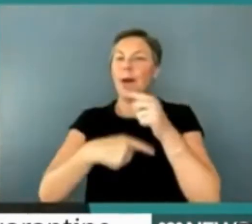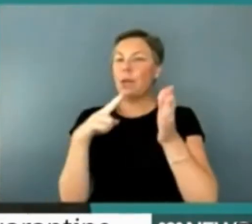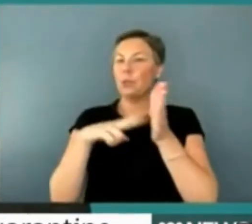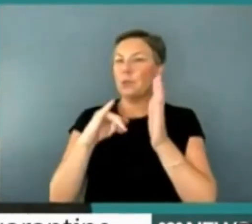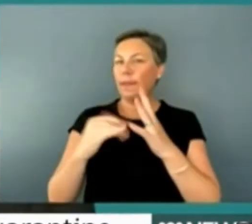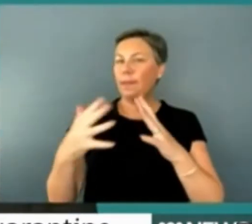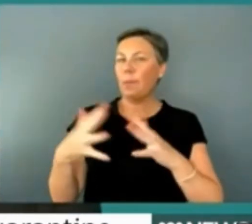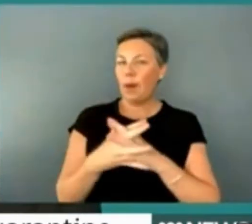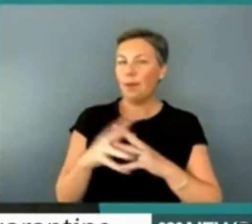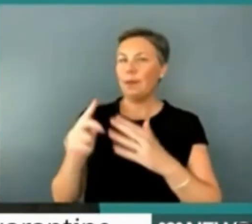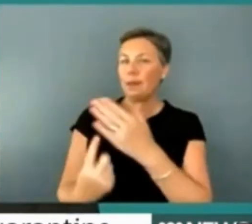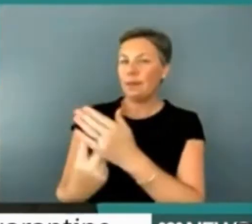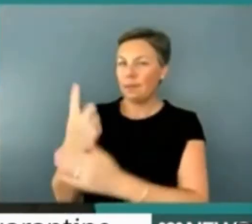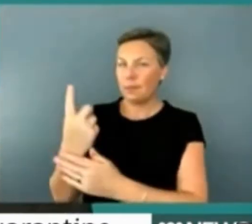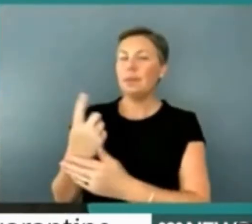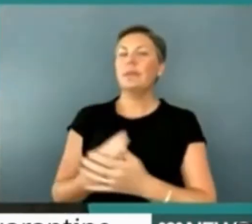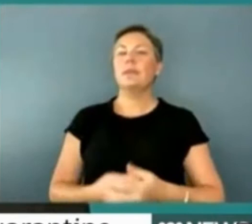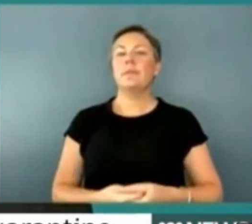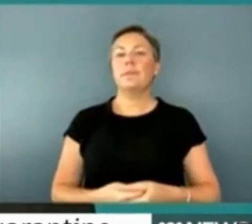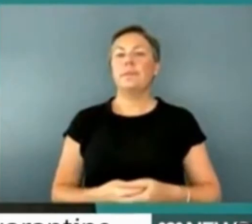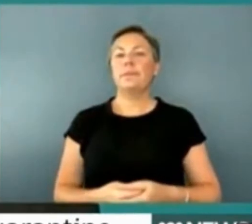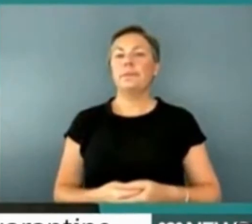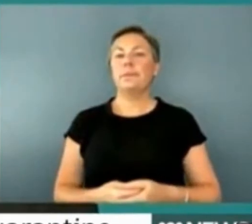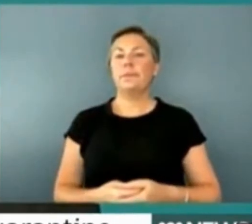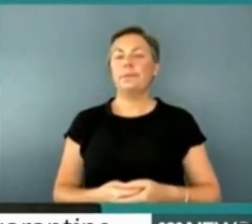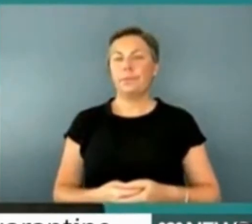issue, but also this emerging